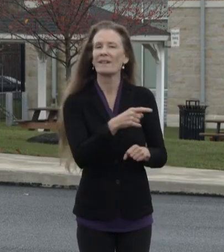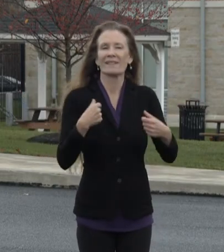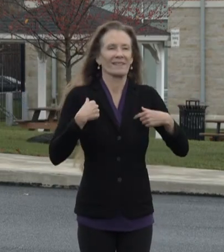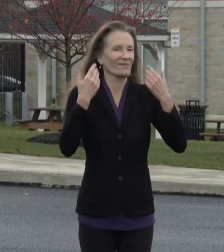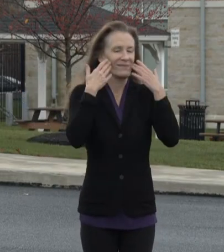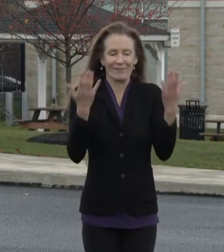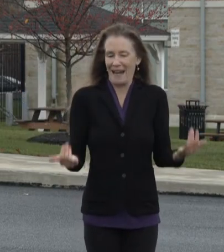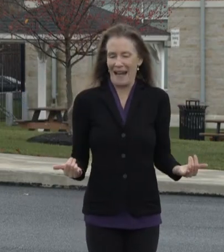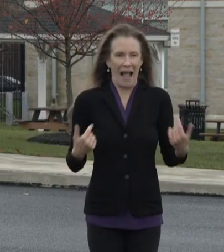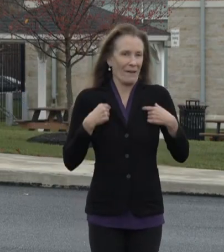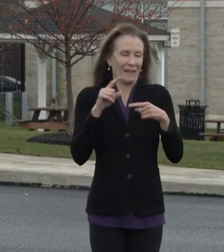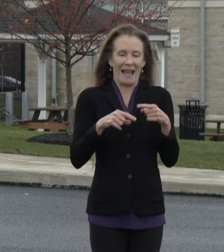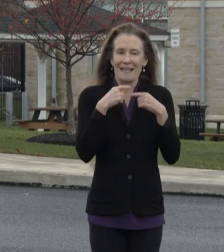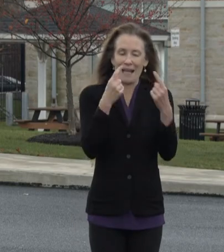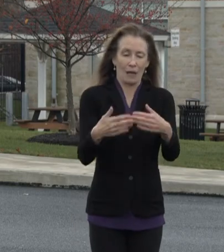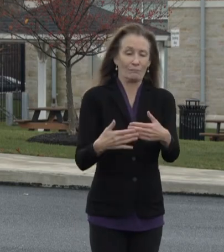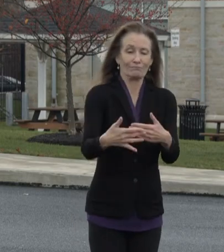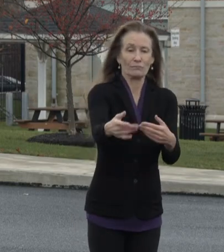quantity.